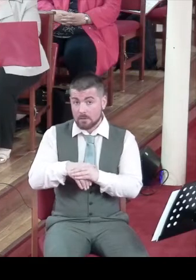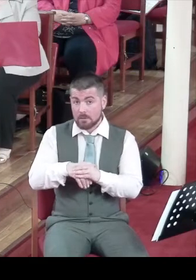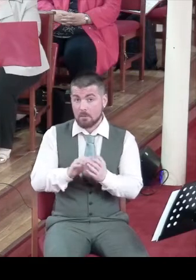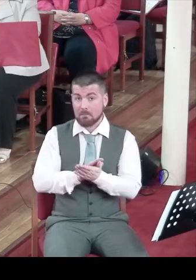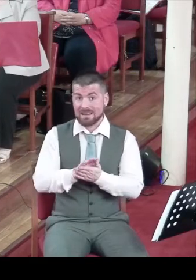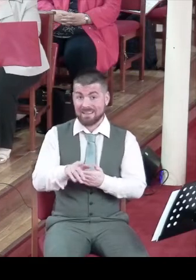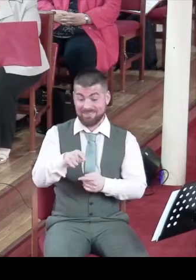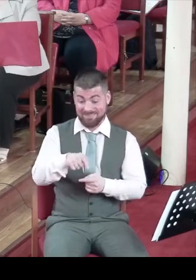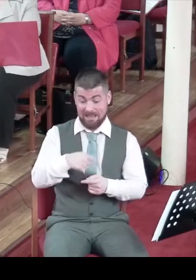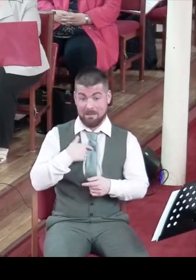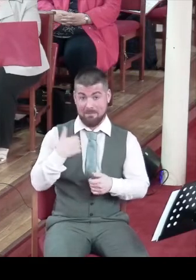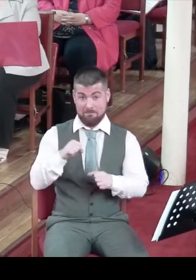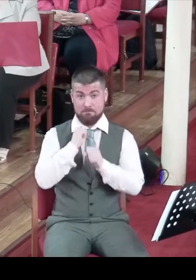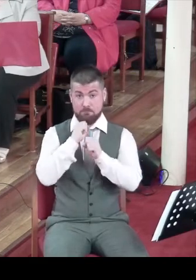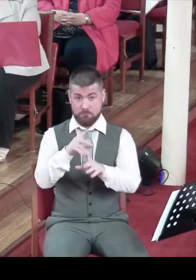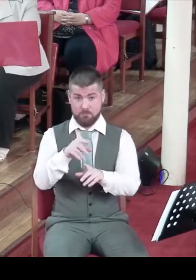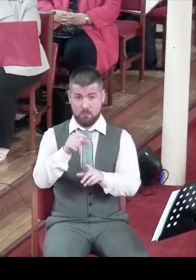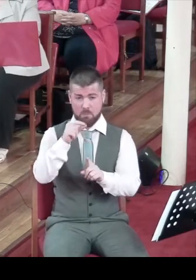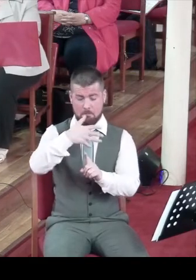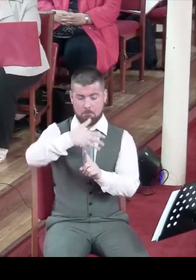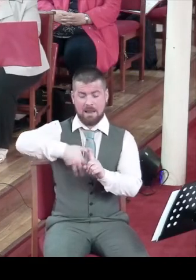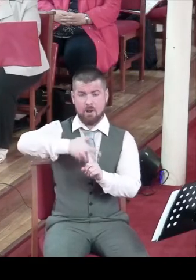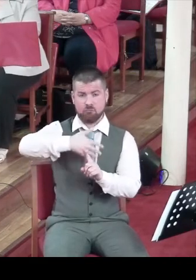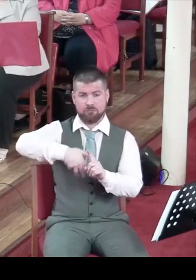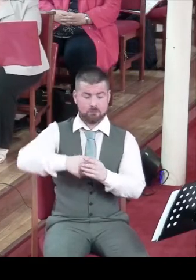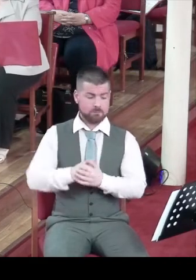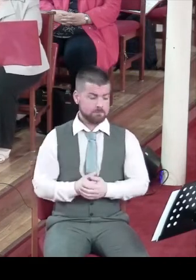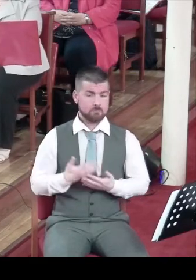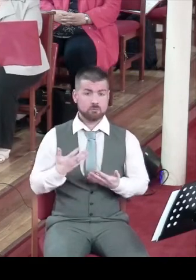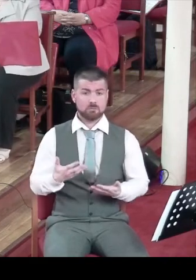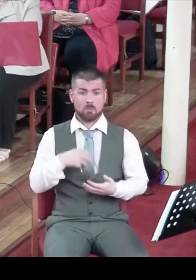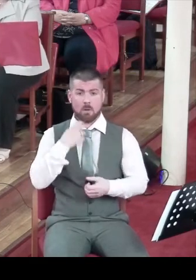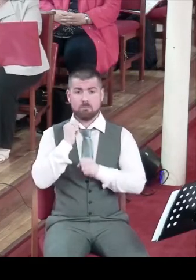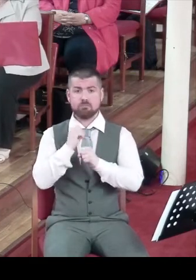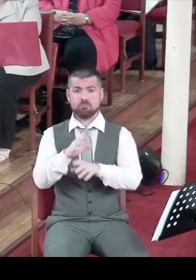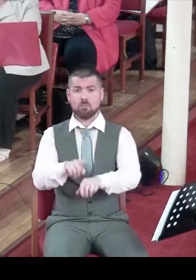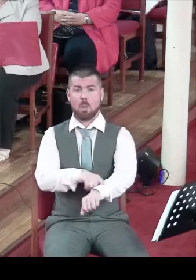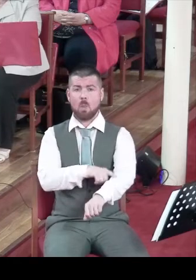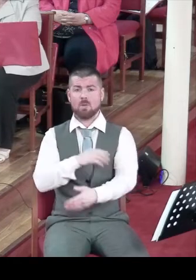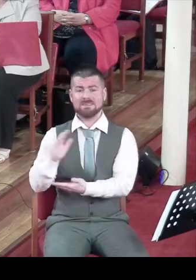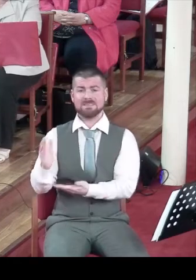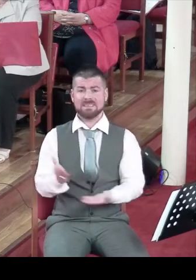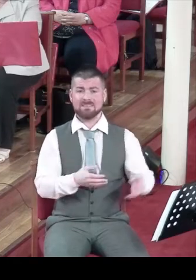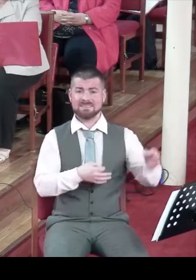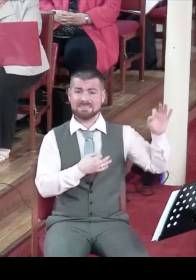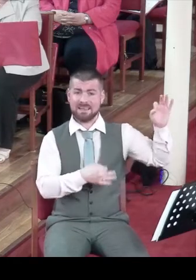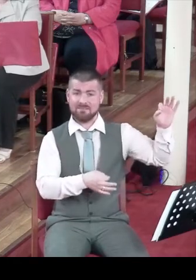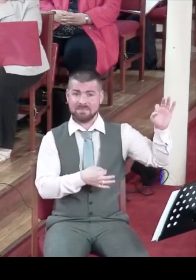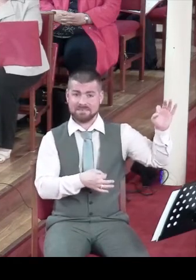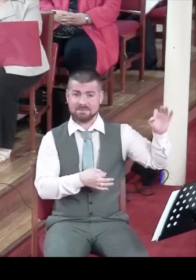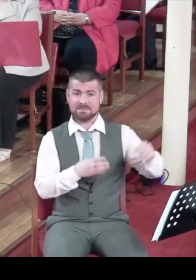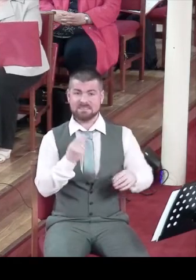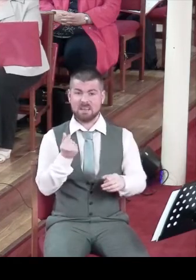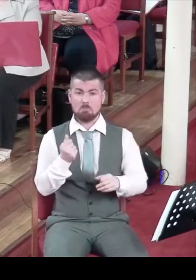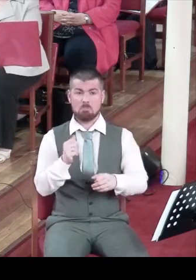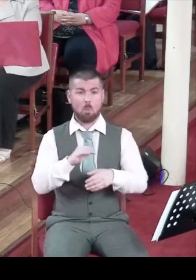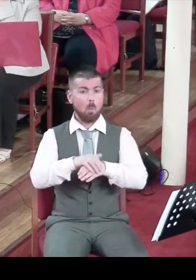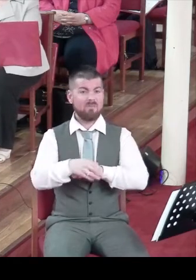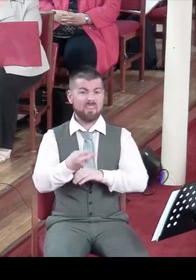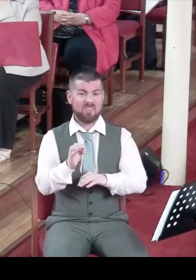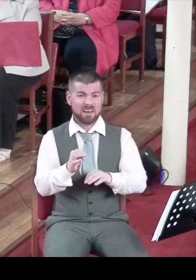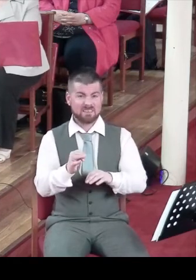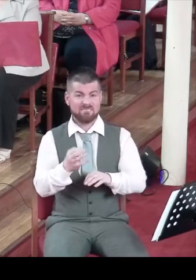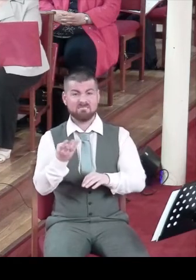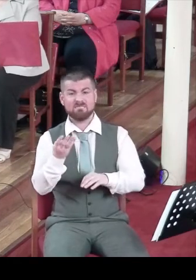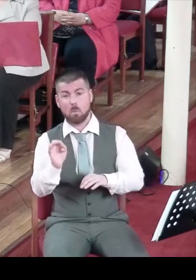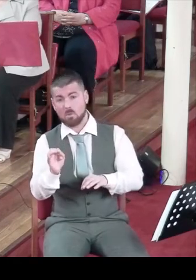bit of background. Today we're presenting long service certificates, some for 30 plus, 40 plus,